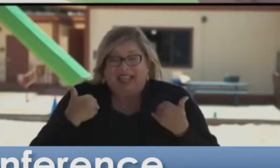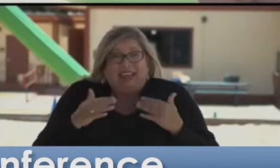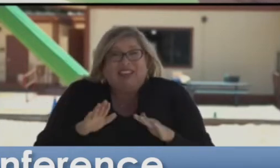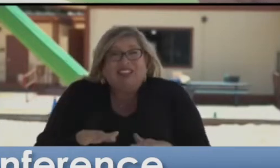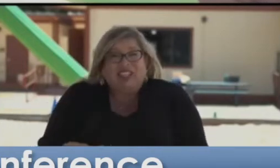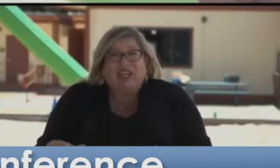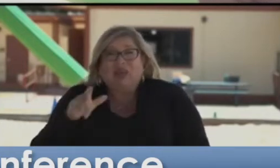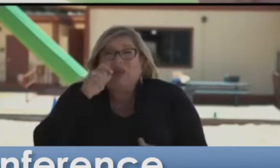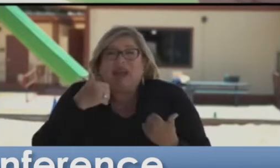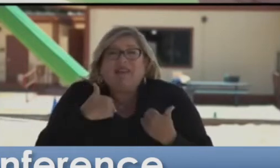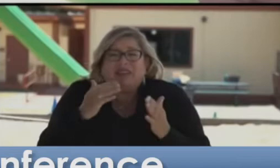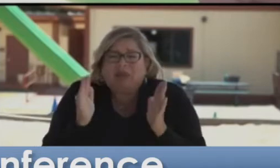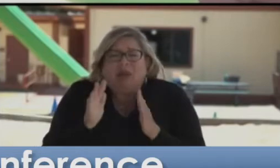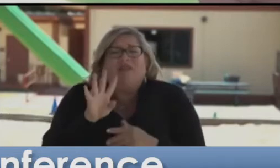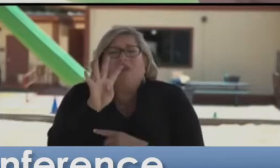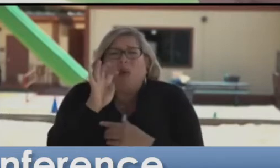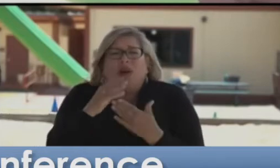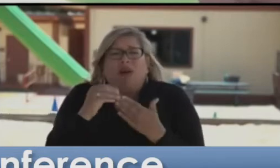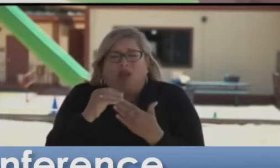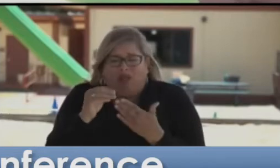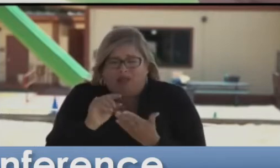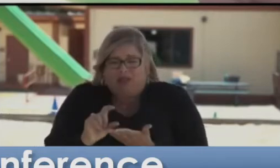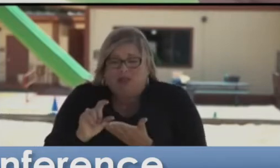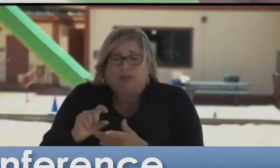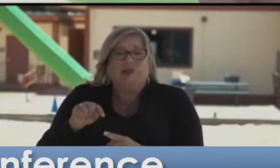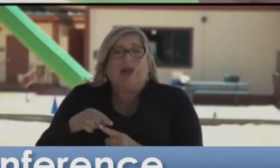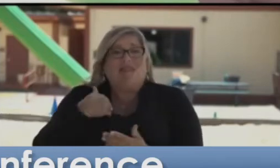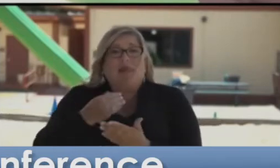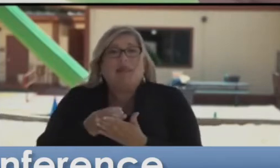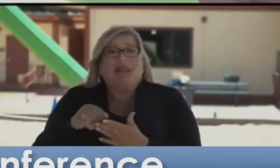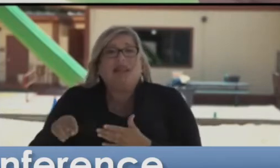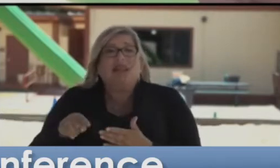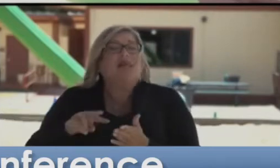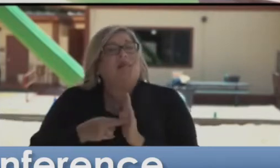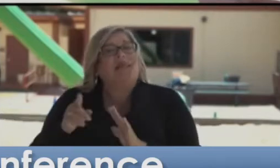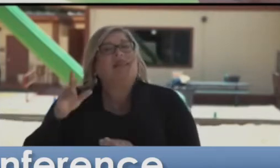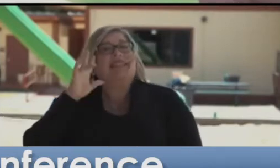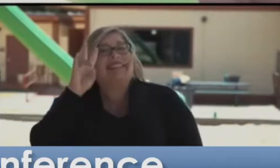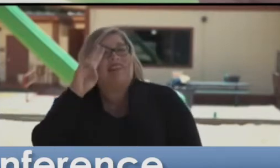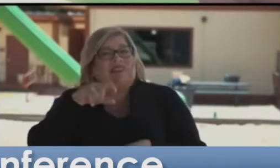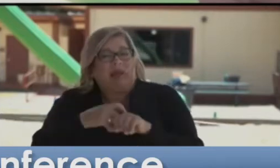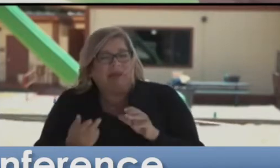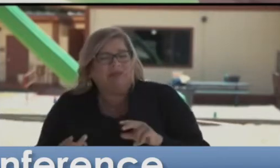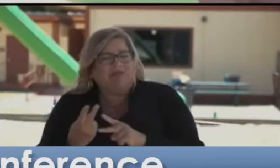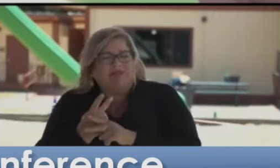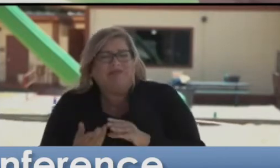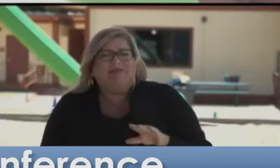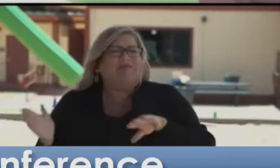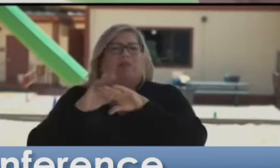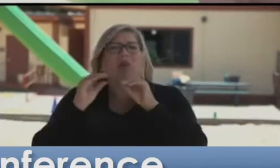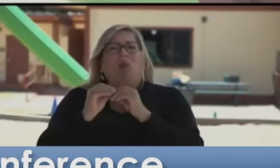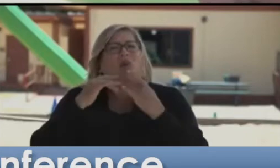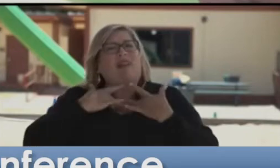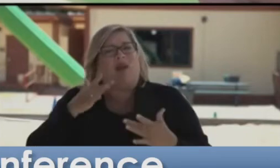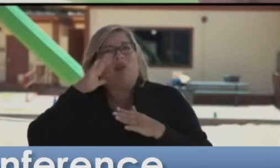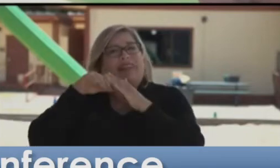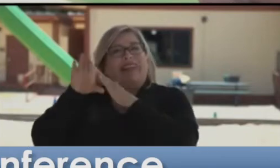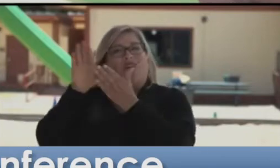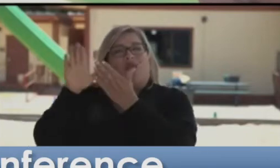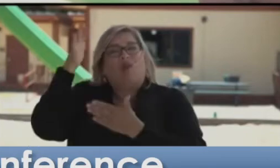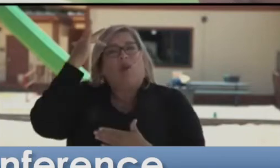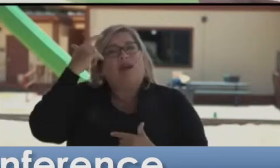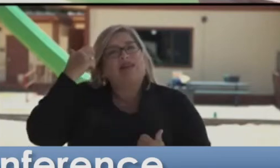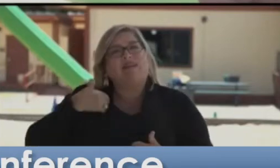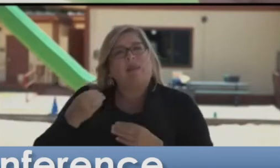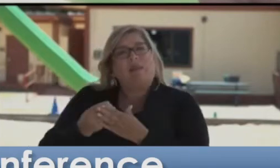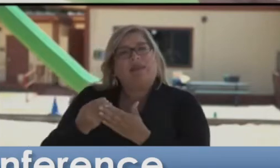as little as $400 is 7 times more likely to go into college because they have a modest amount of